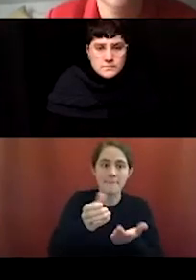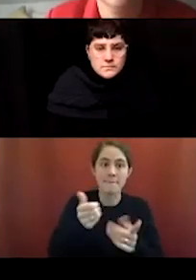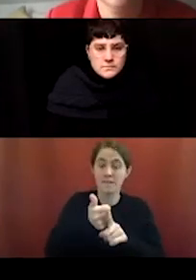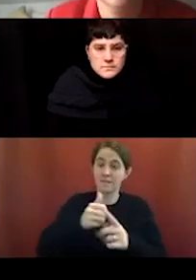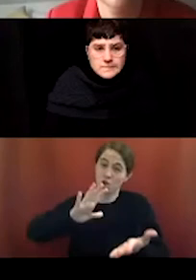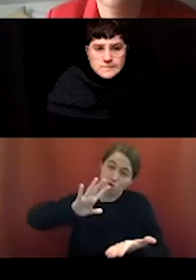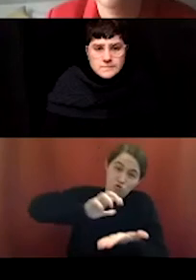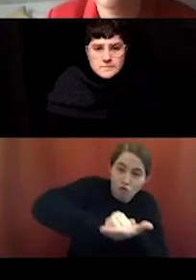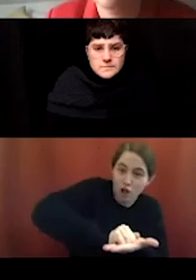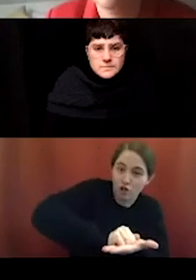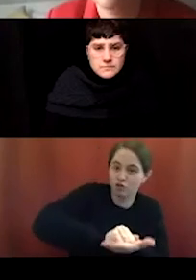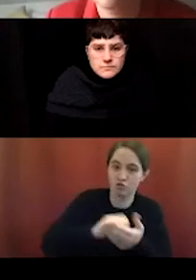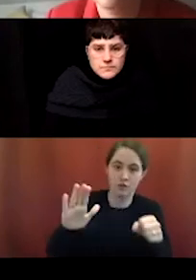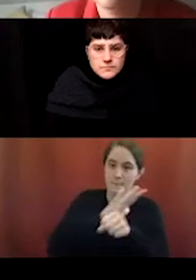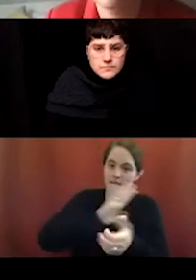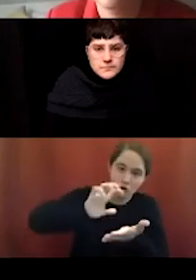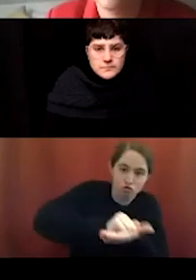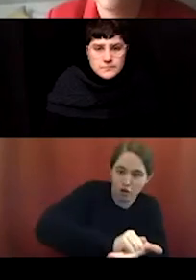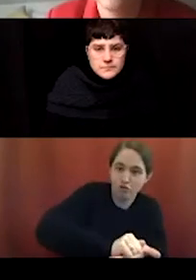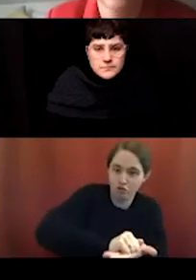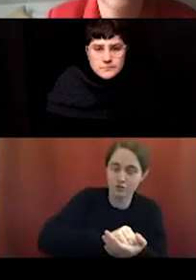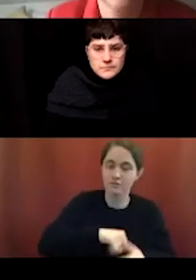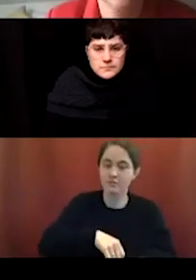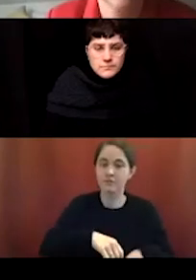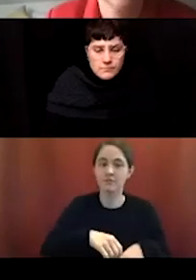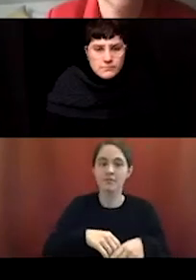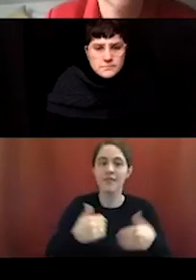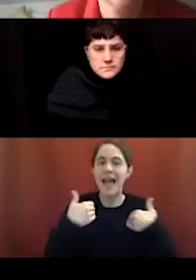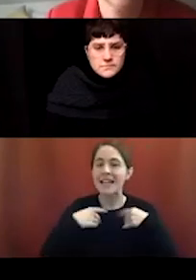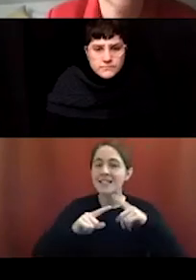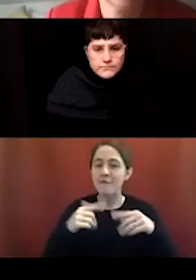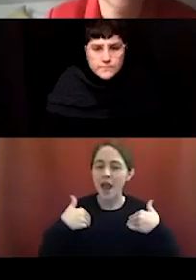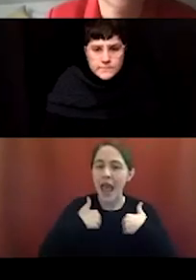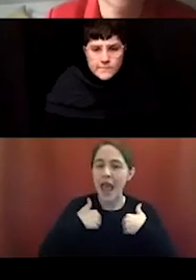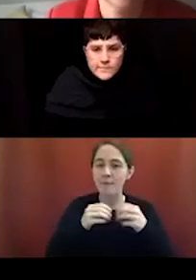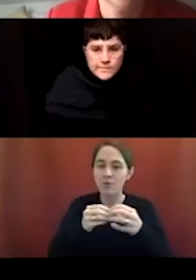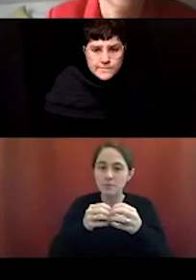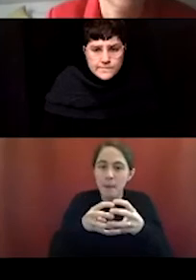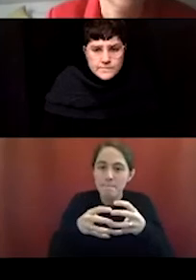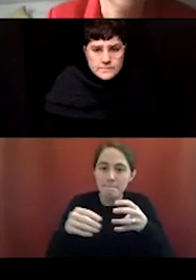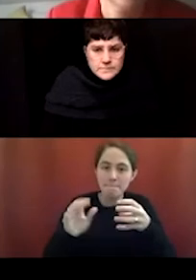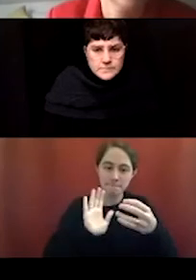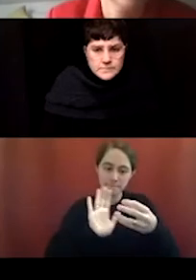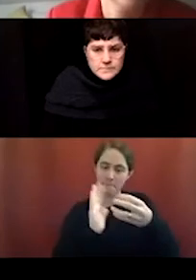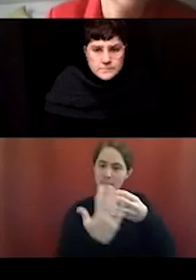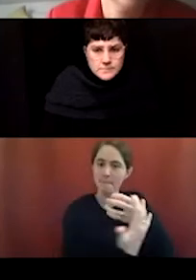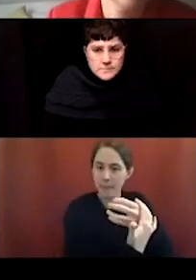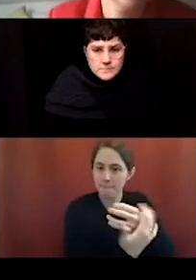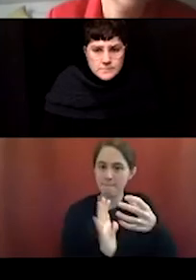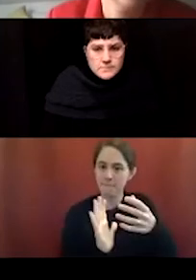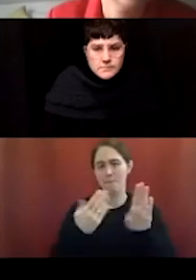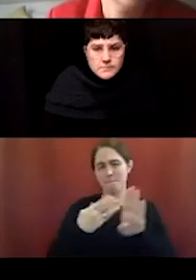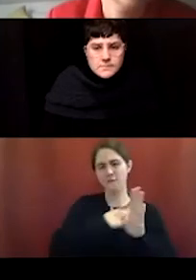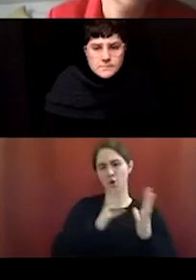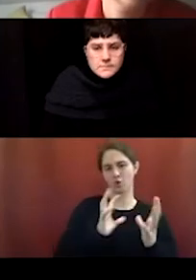completely. And it was embossed in different animals, which was really